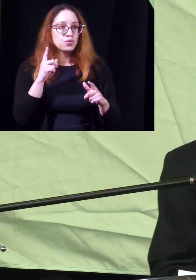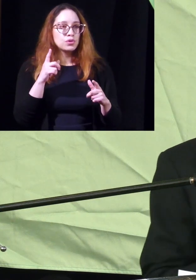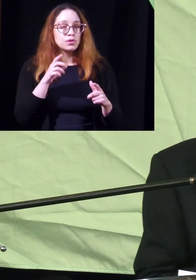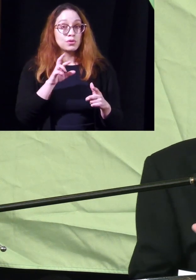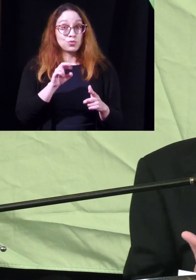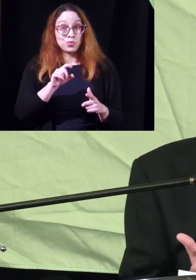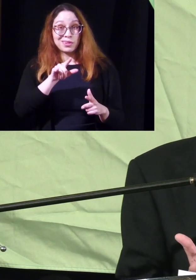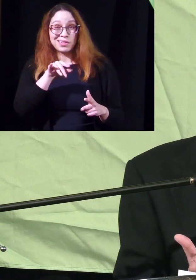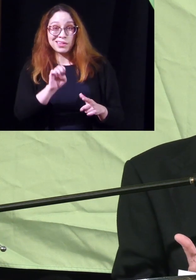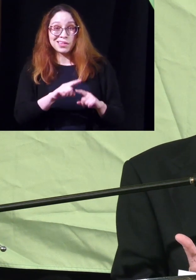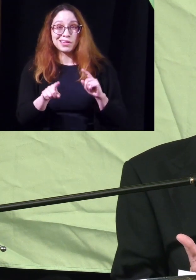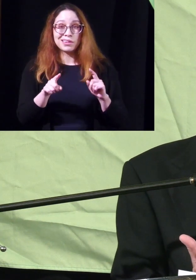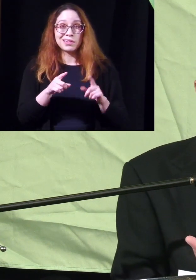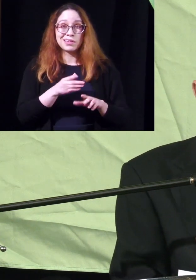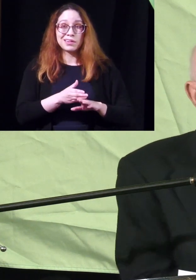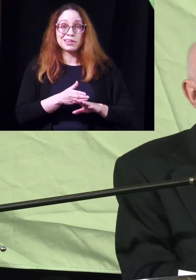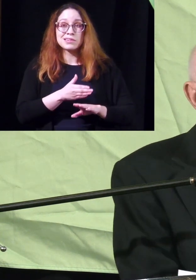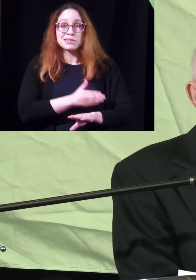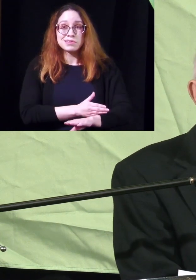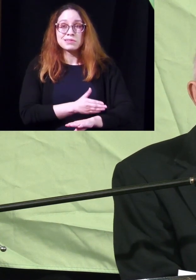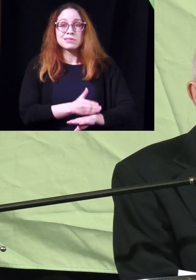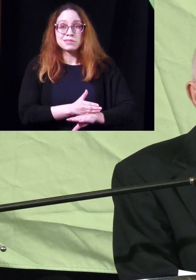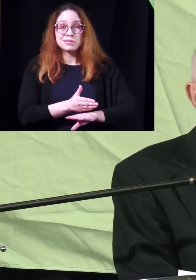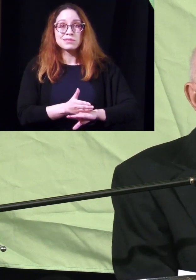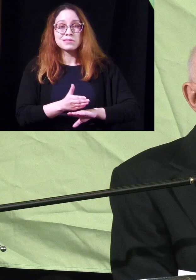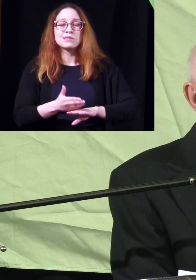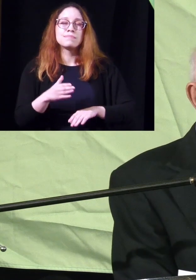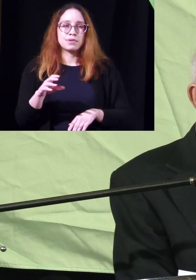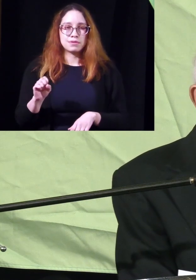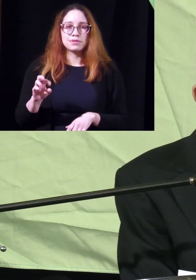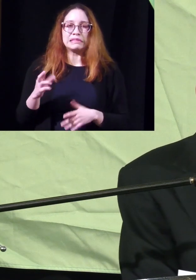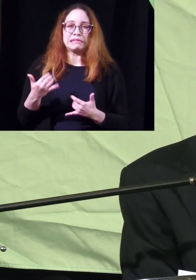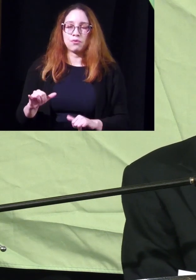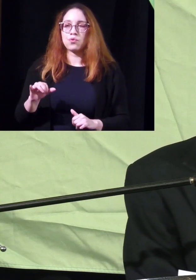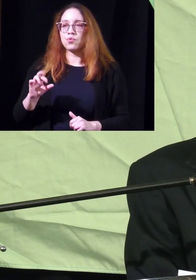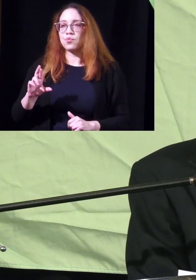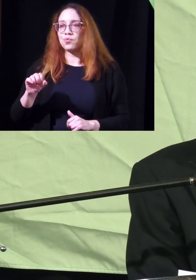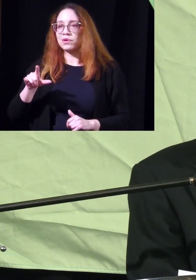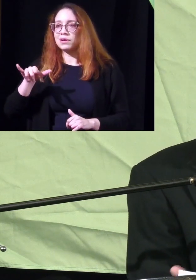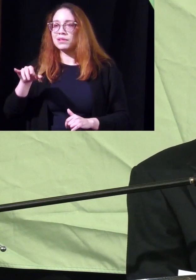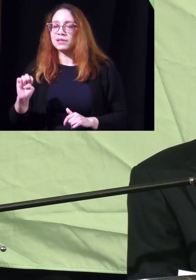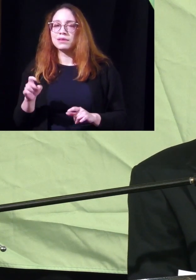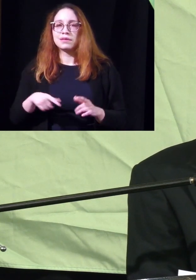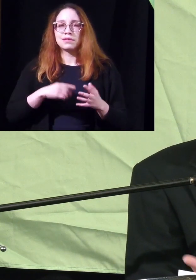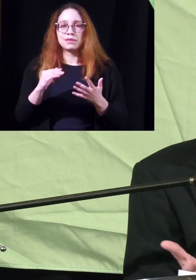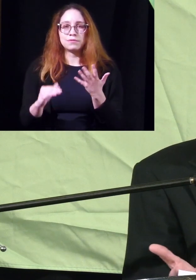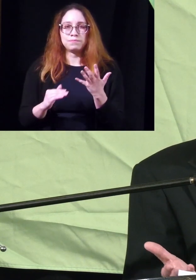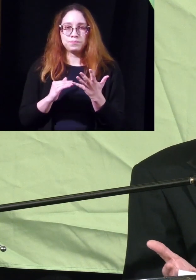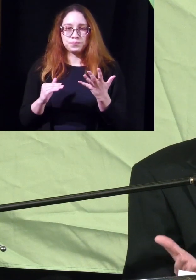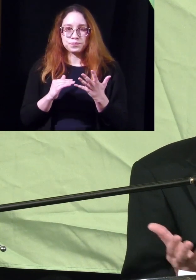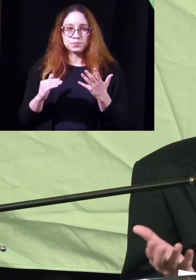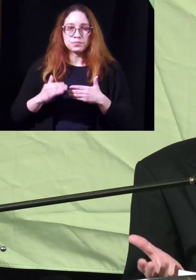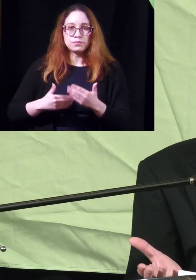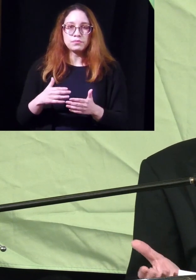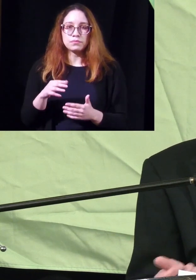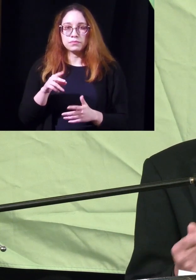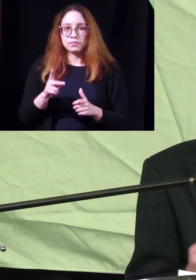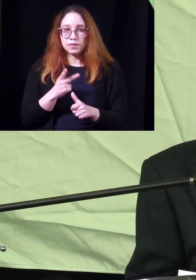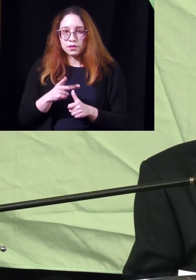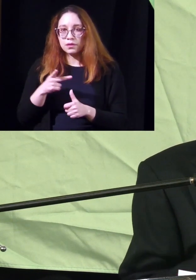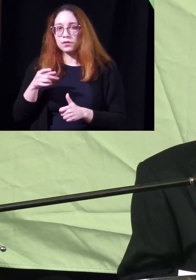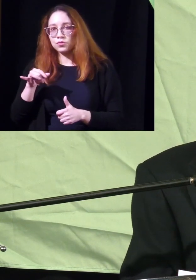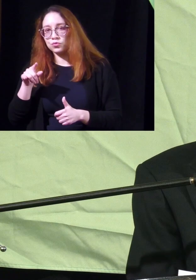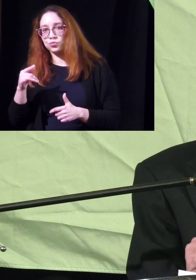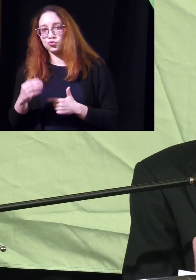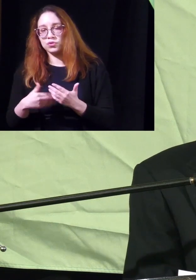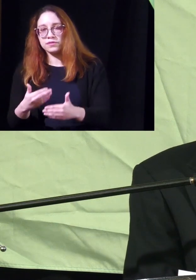relapsing, but now you're starting to show some signs of progression, but you still might have a relapse. And then finally at the bottom, the progressive types of MS, including primary progressive, where